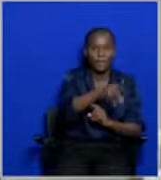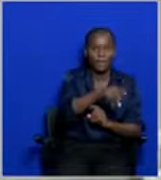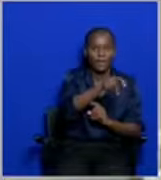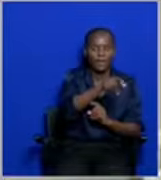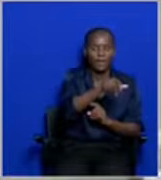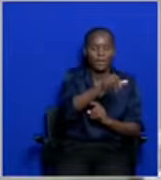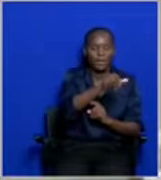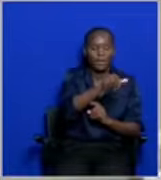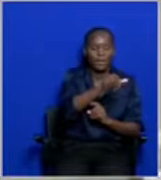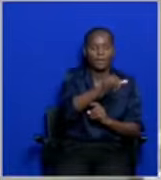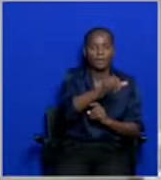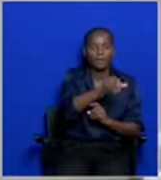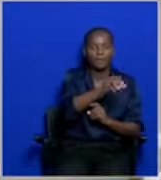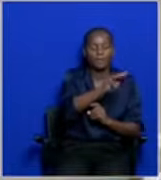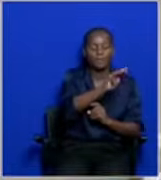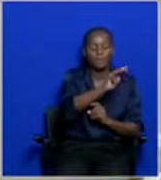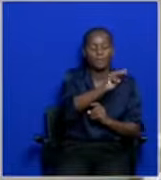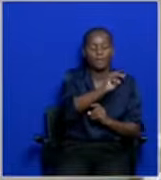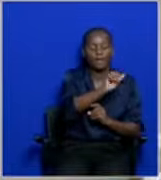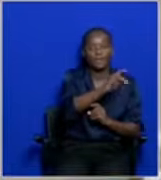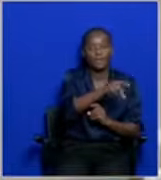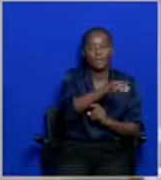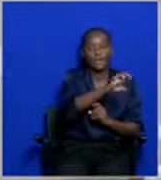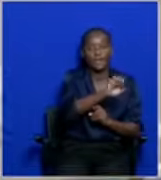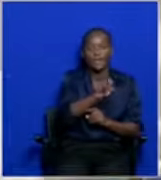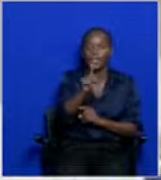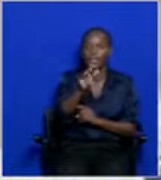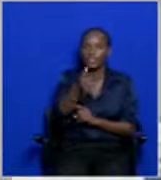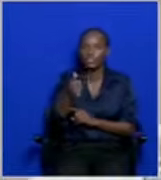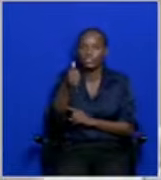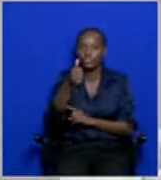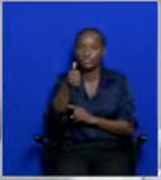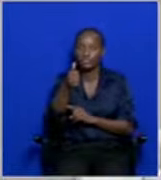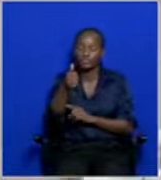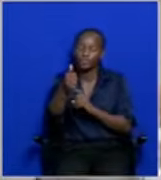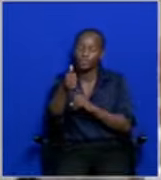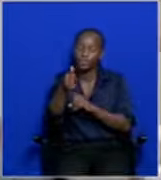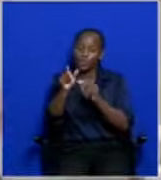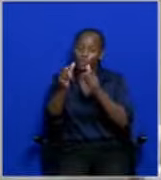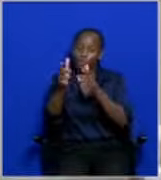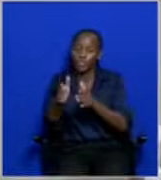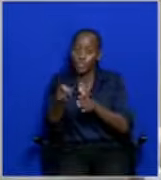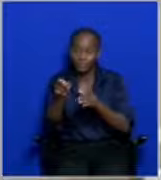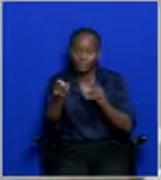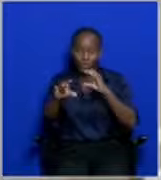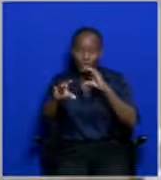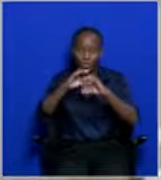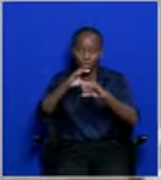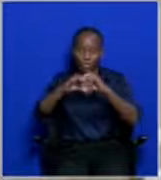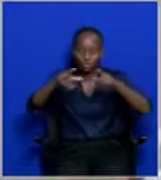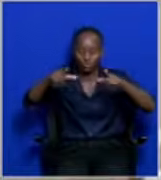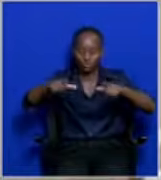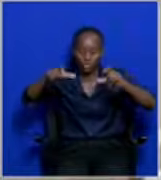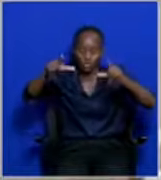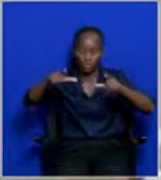Yes. Okay. Now, if you can pull out the second file, the second big file,